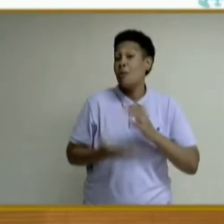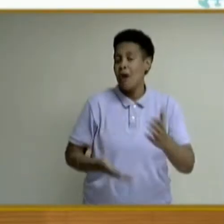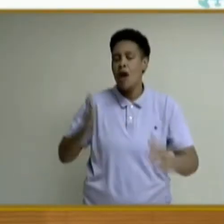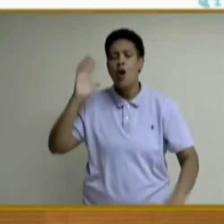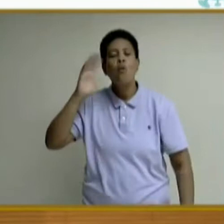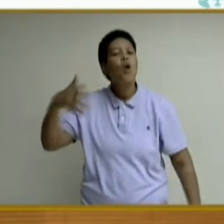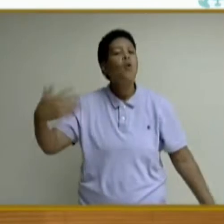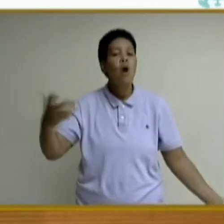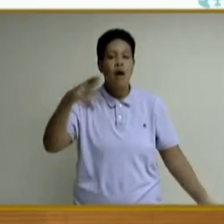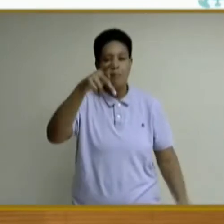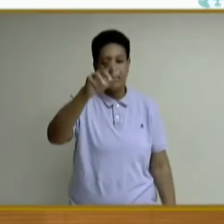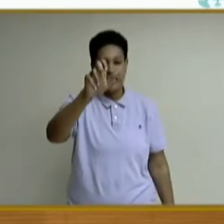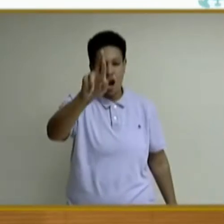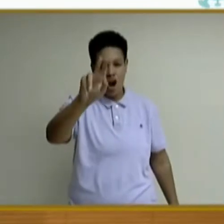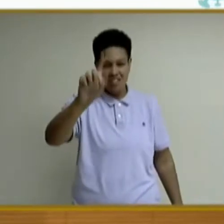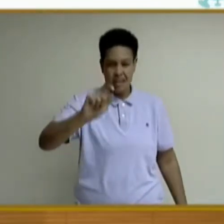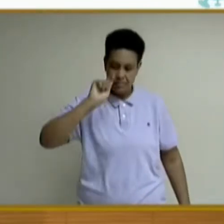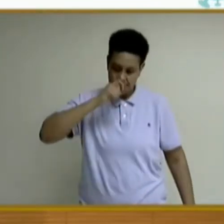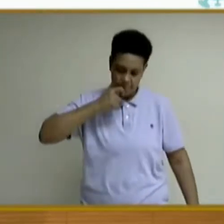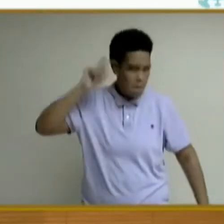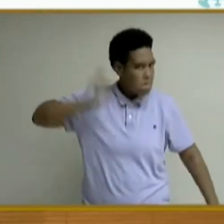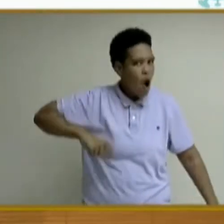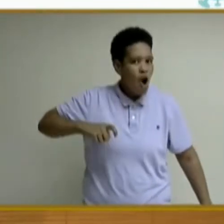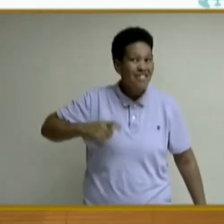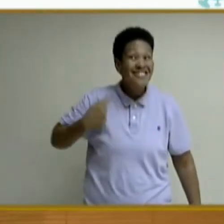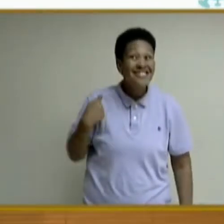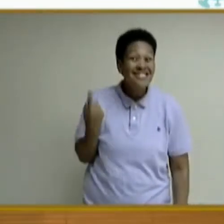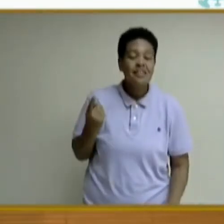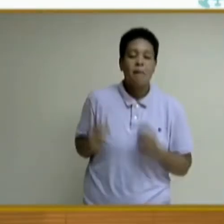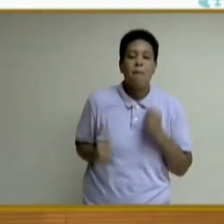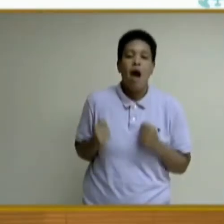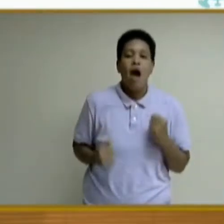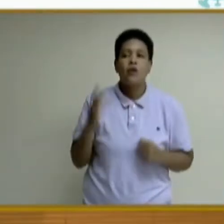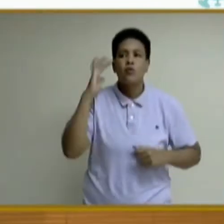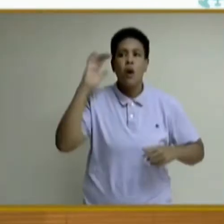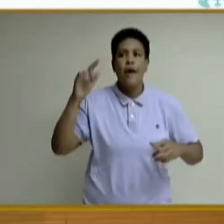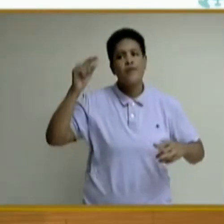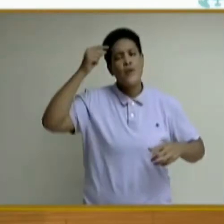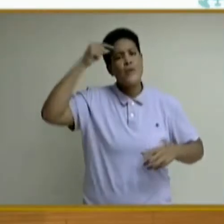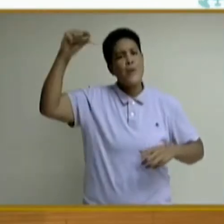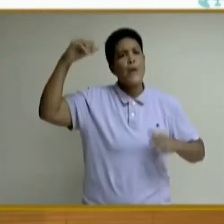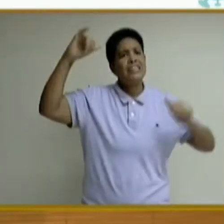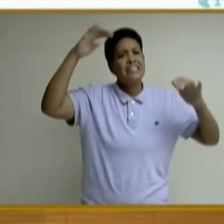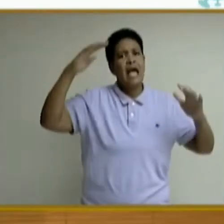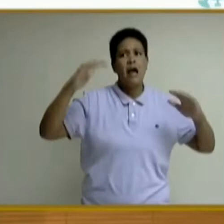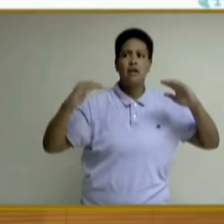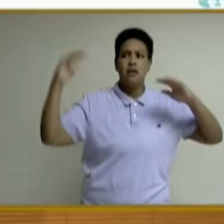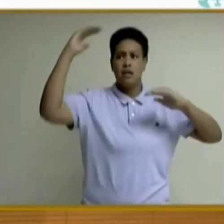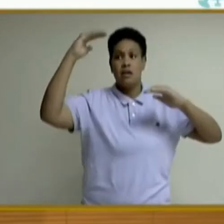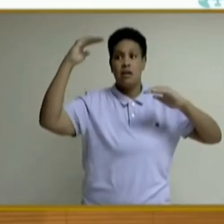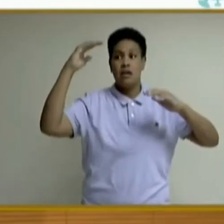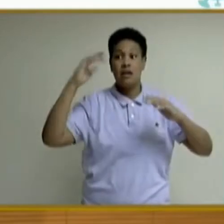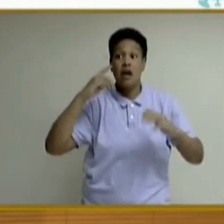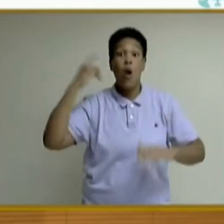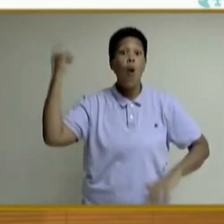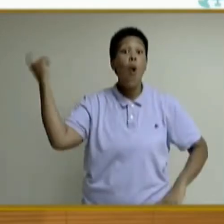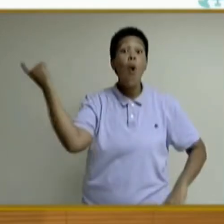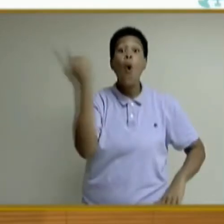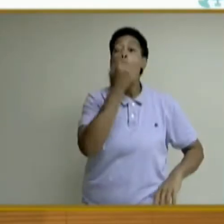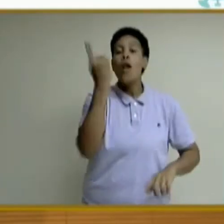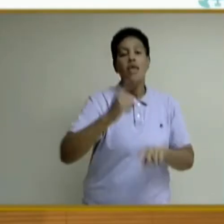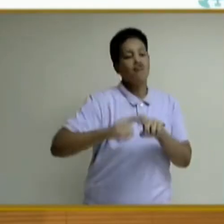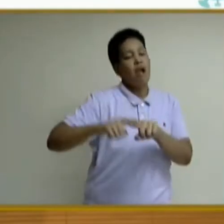would be the PCR test, because it was the gold standard and at the time only reliable